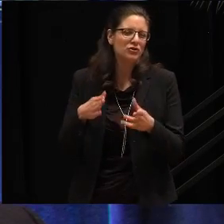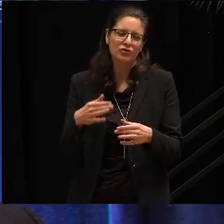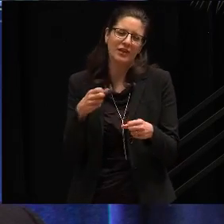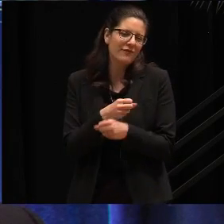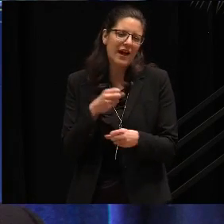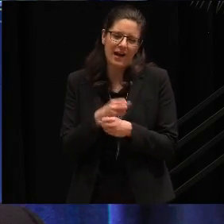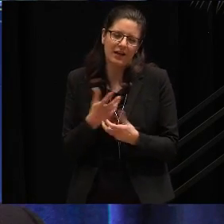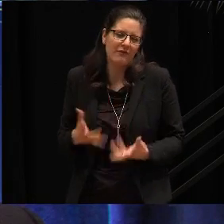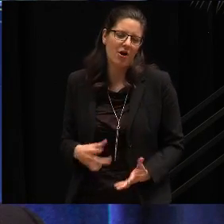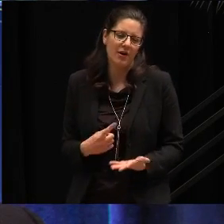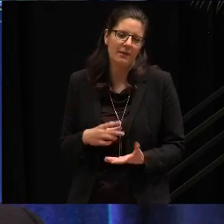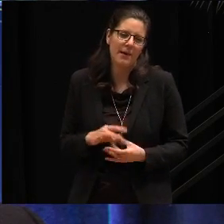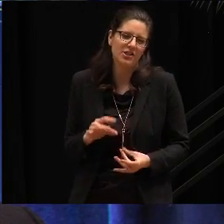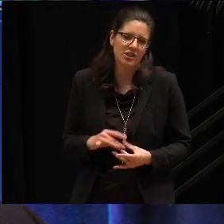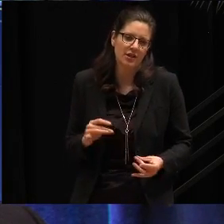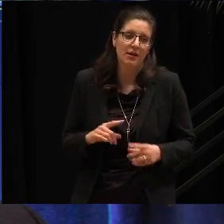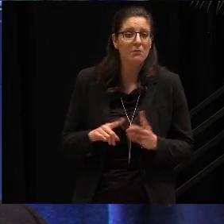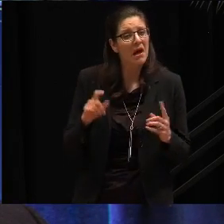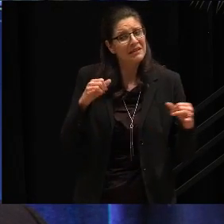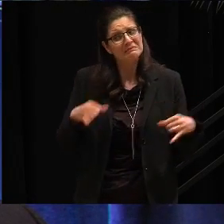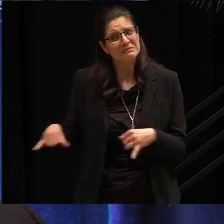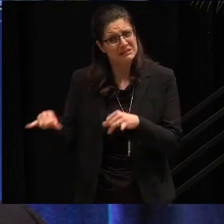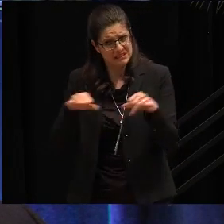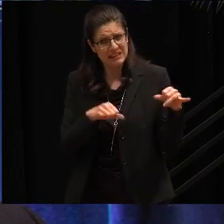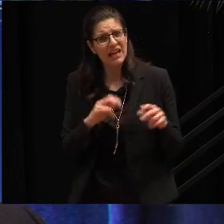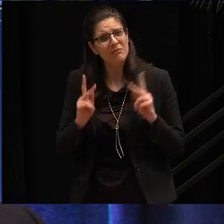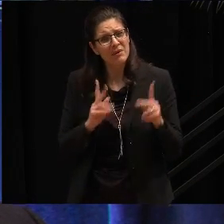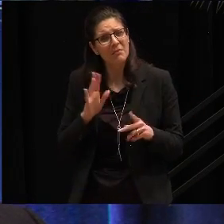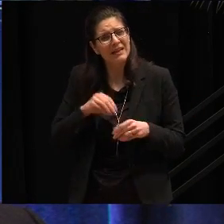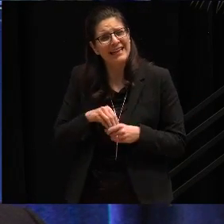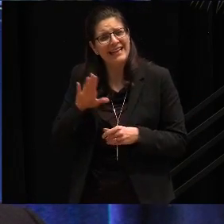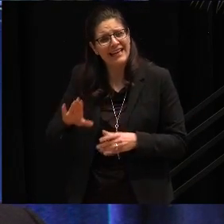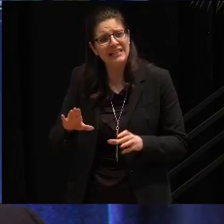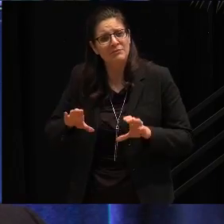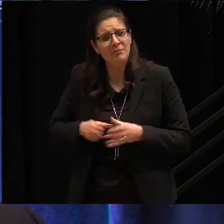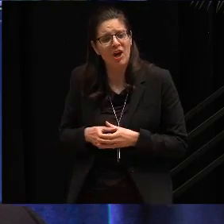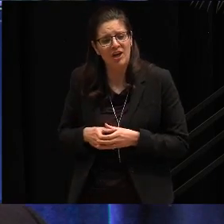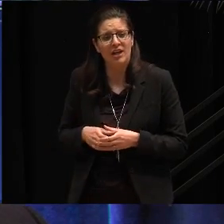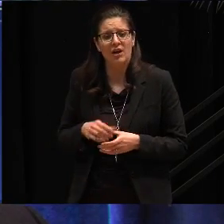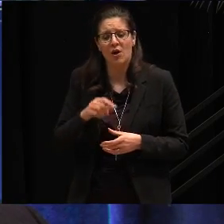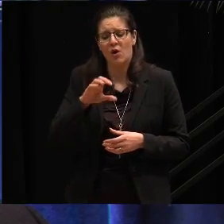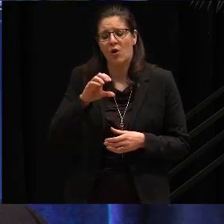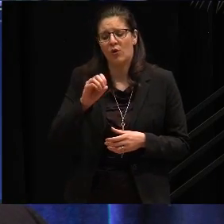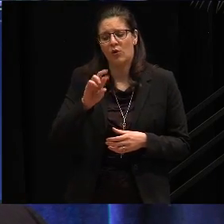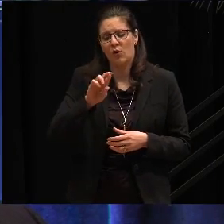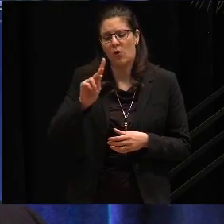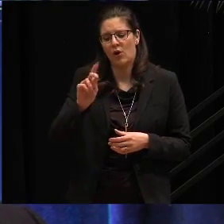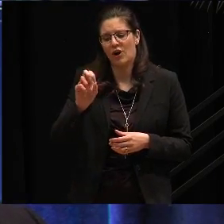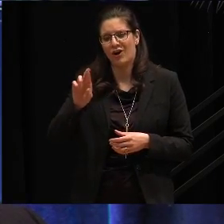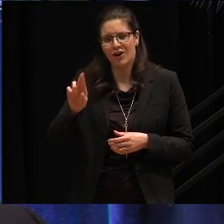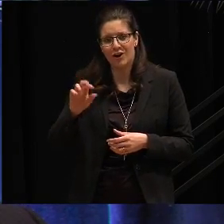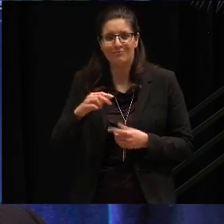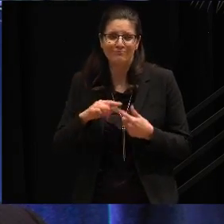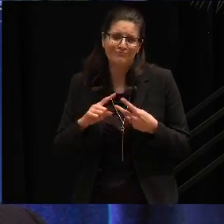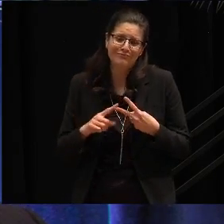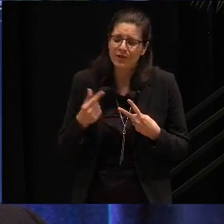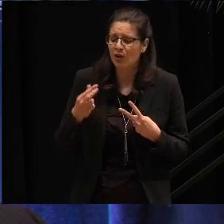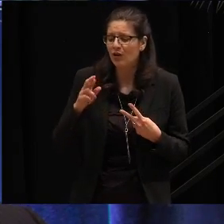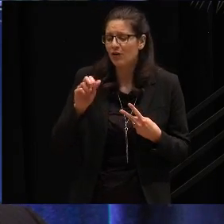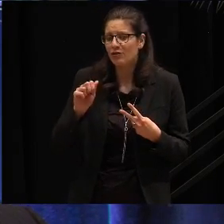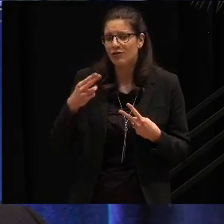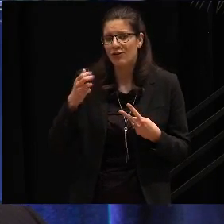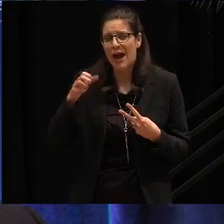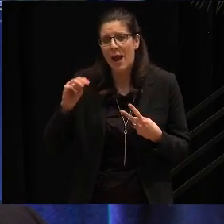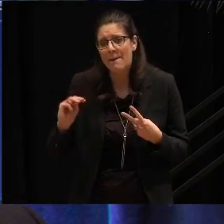not immune to people in his own party. Corker, Graham. Look at the people he's had fights with